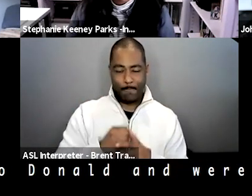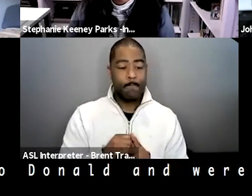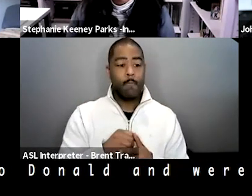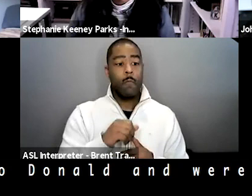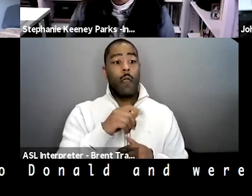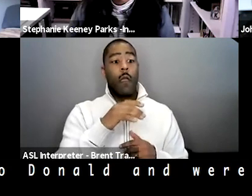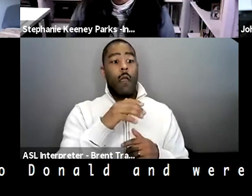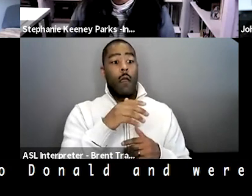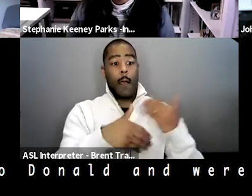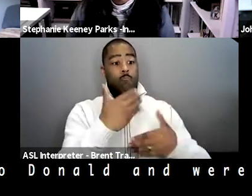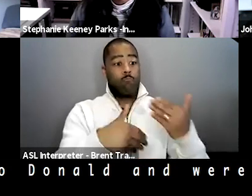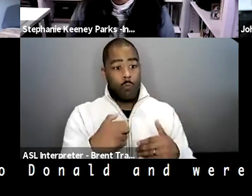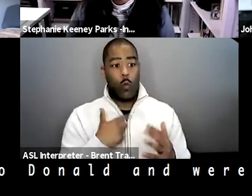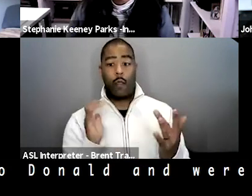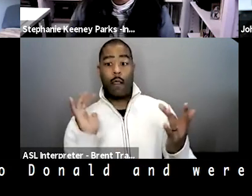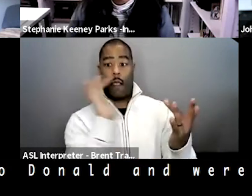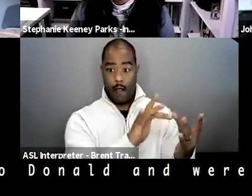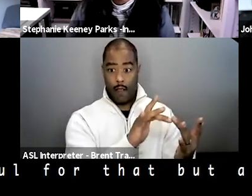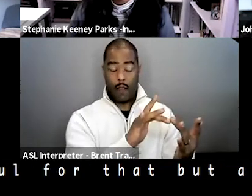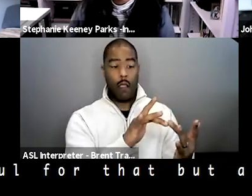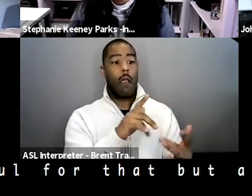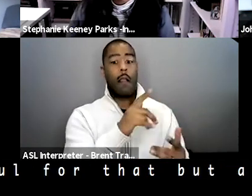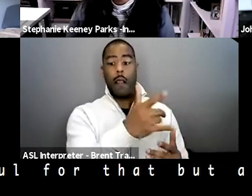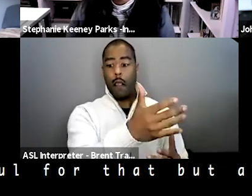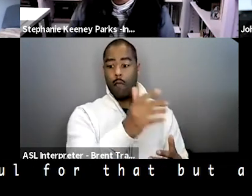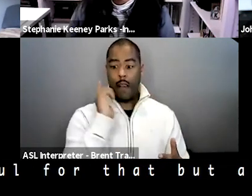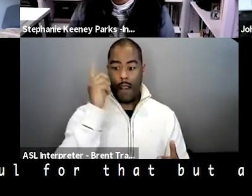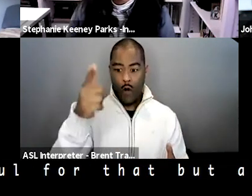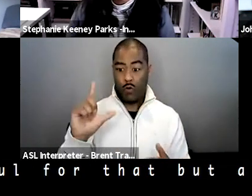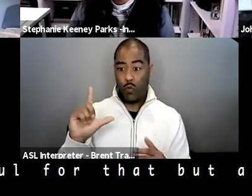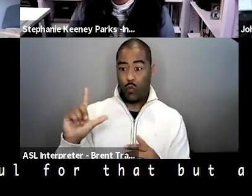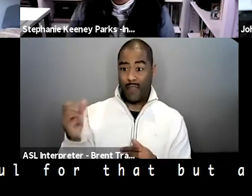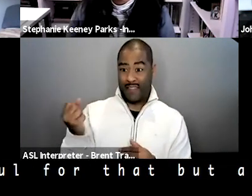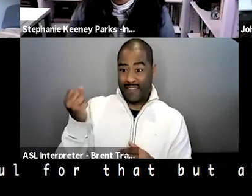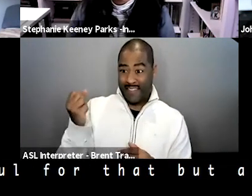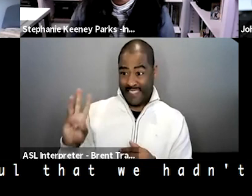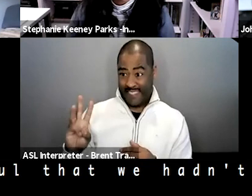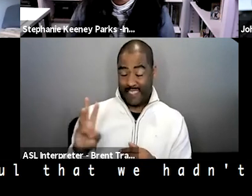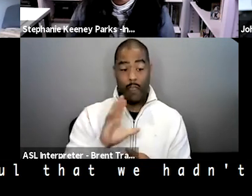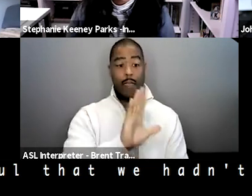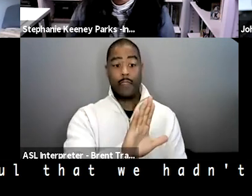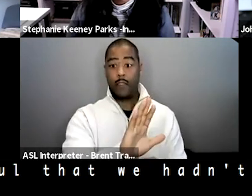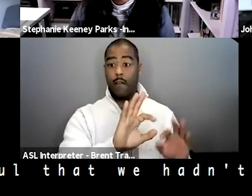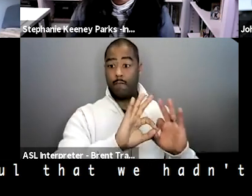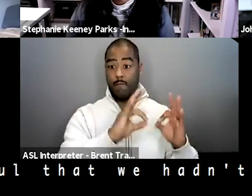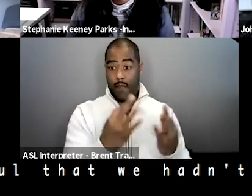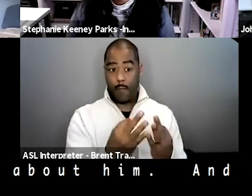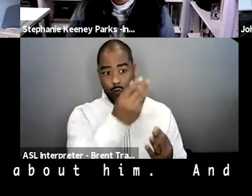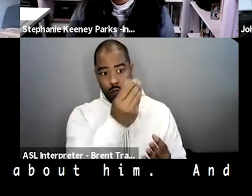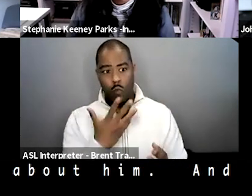hospital. And we kicked ourselves. First of all, we really had become close to Donald, and we were sorrowful for that, but we were